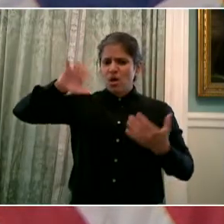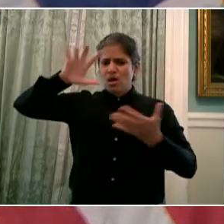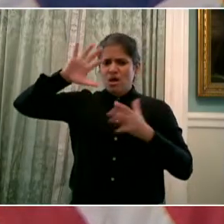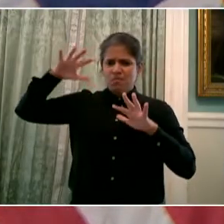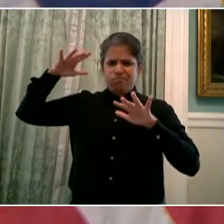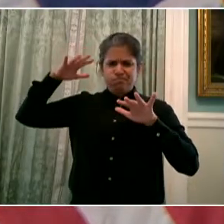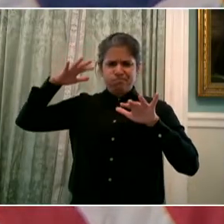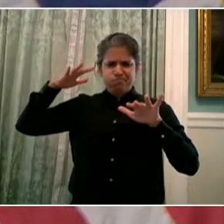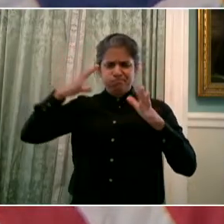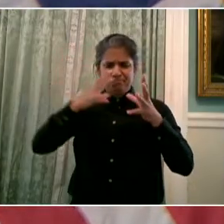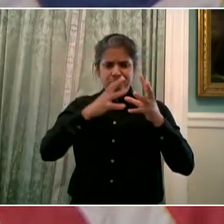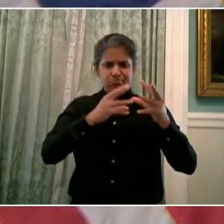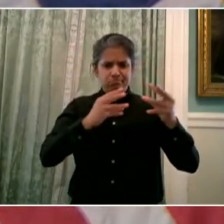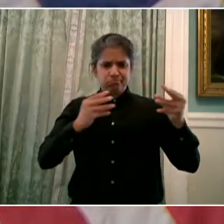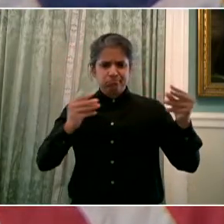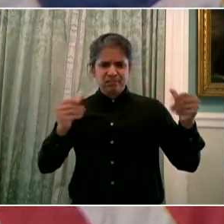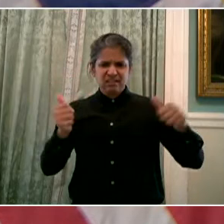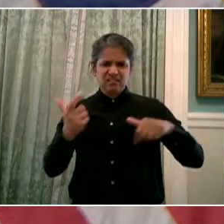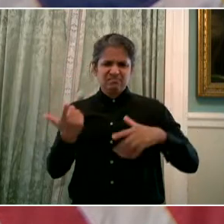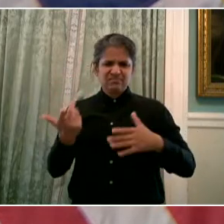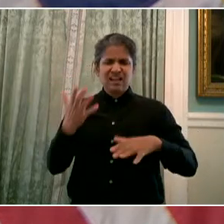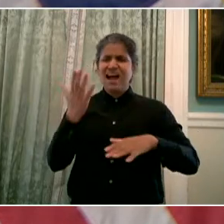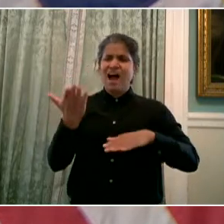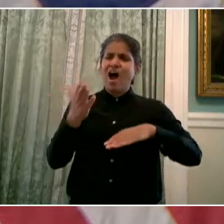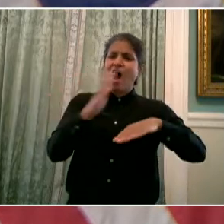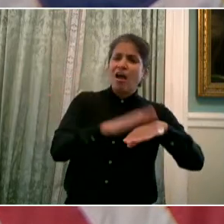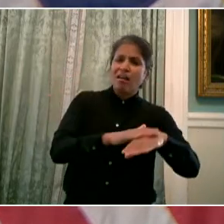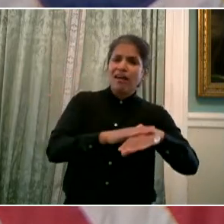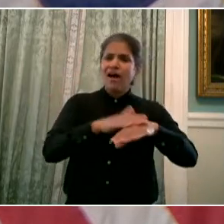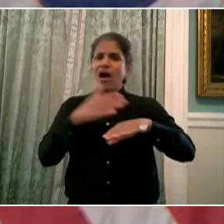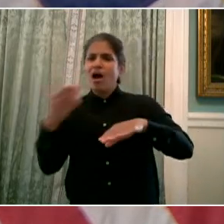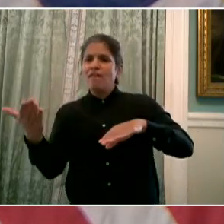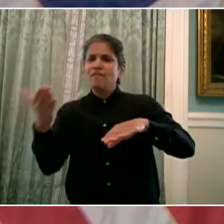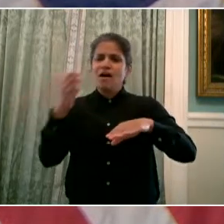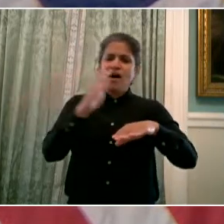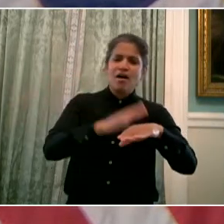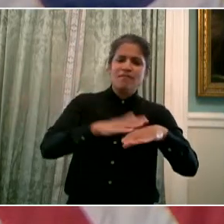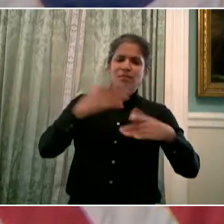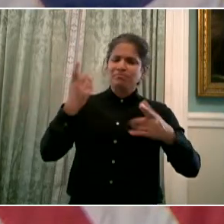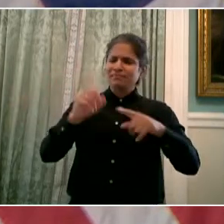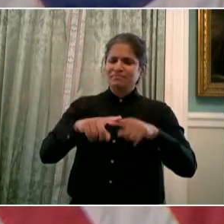It depends on the winds, but we do see a smoke plume to the west, further to the west.